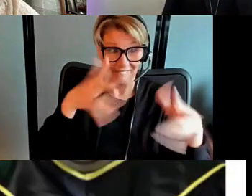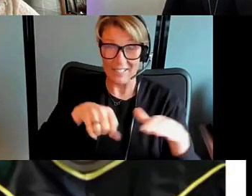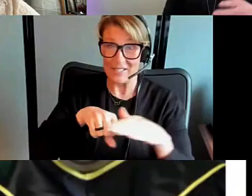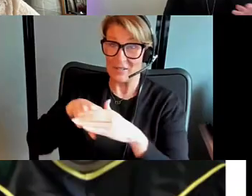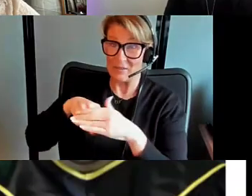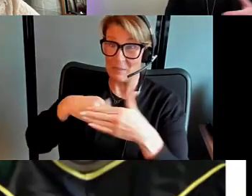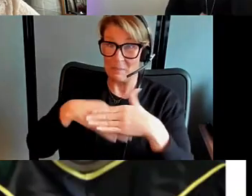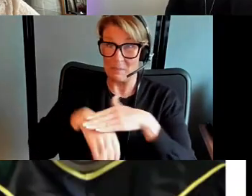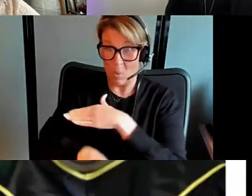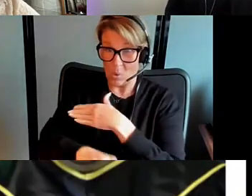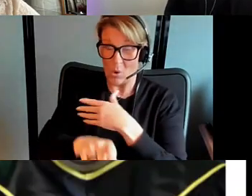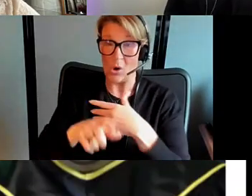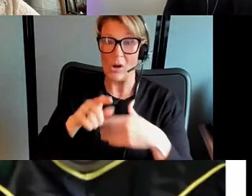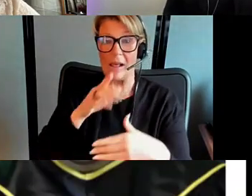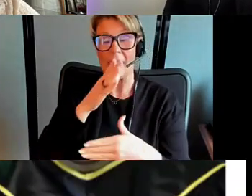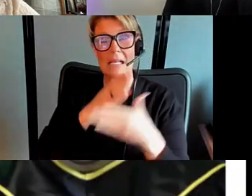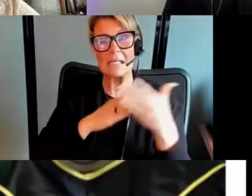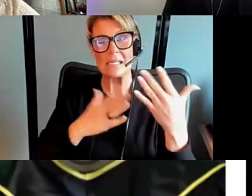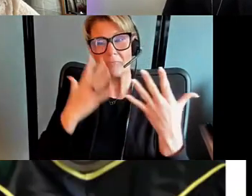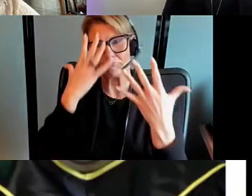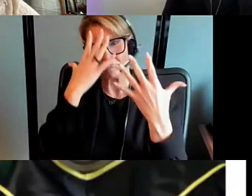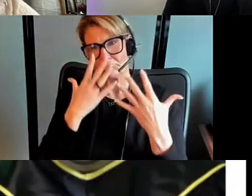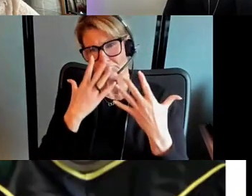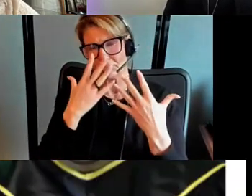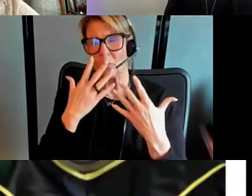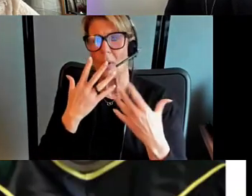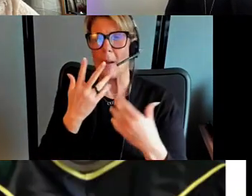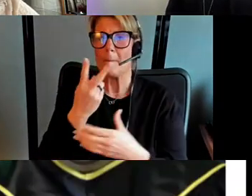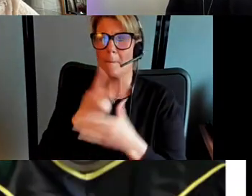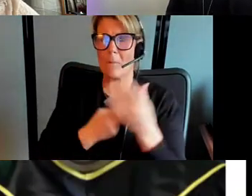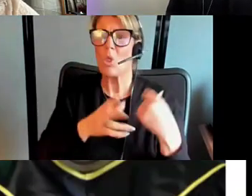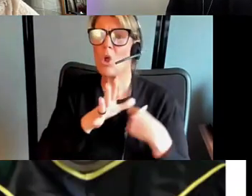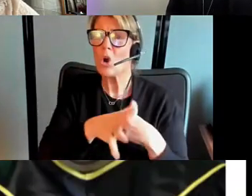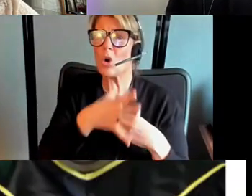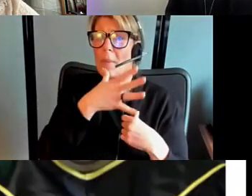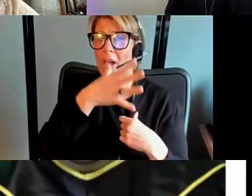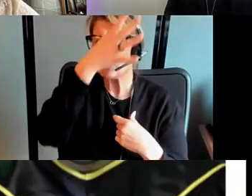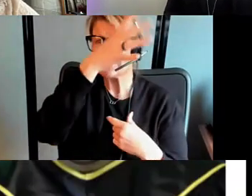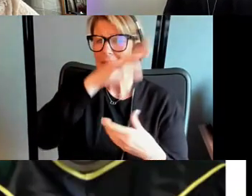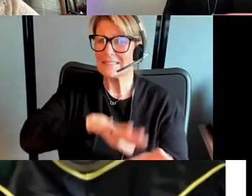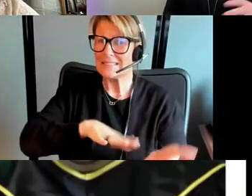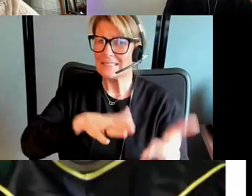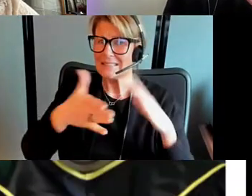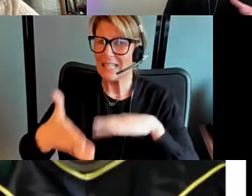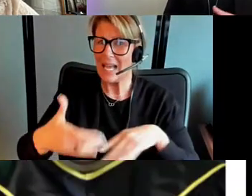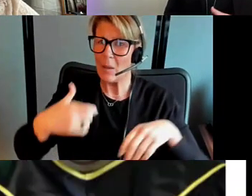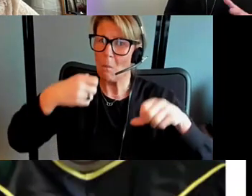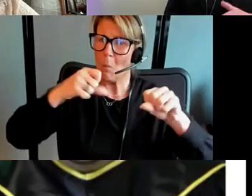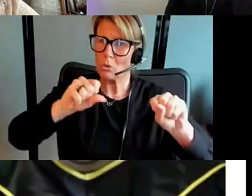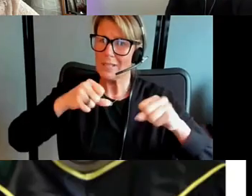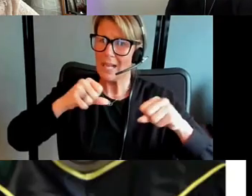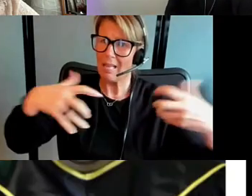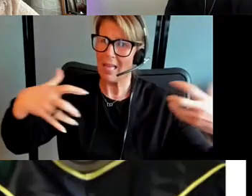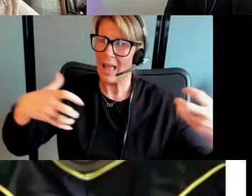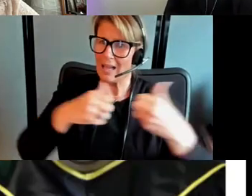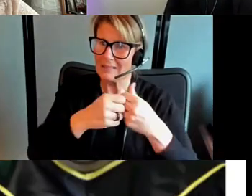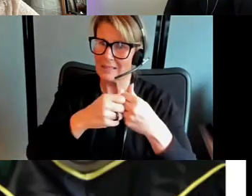And then there was some tragedy. Both her parents died in a motorcycle accident. So